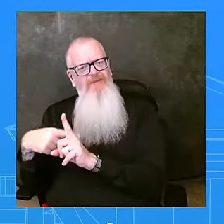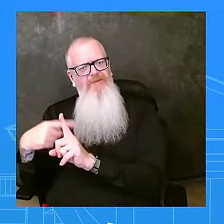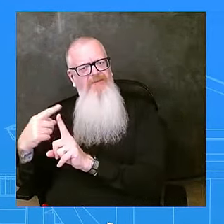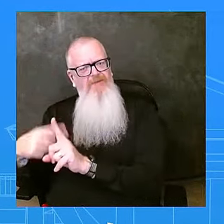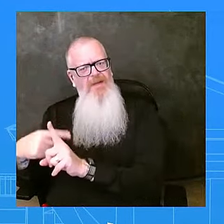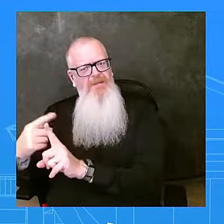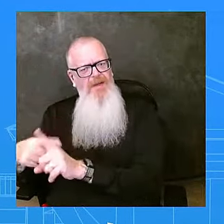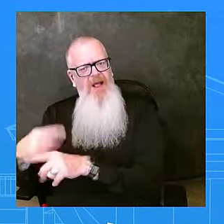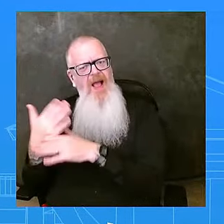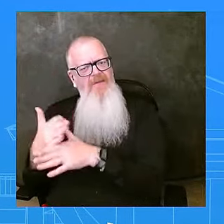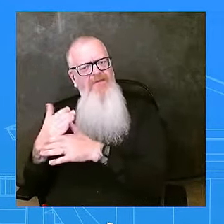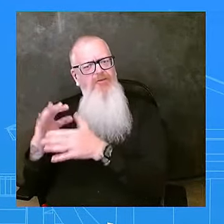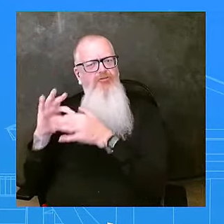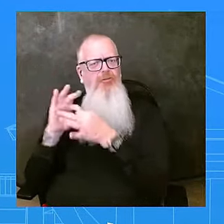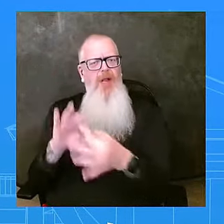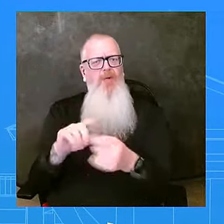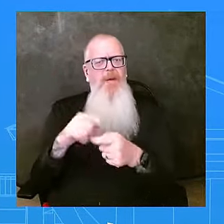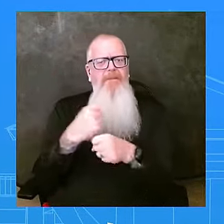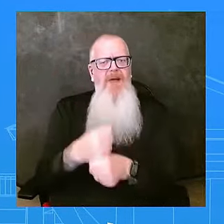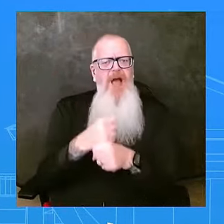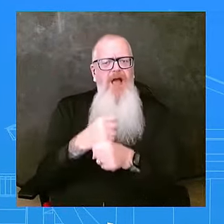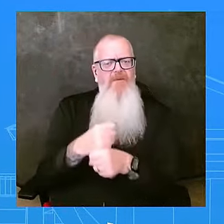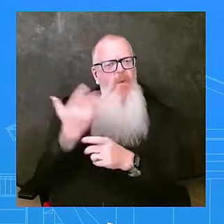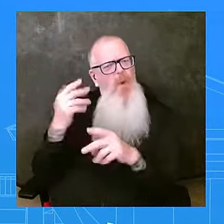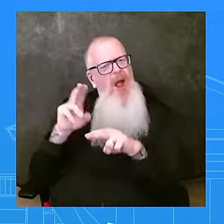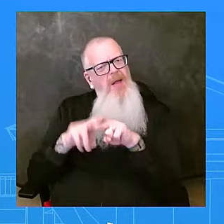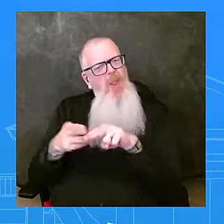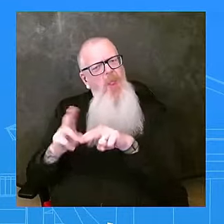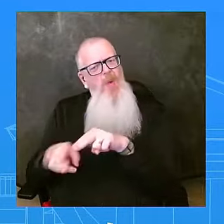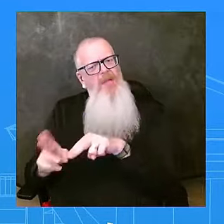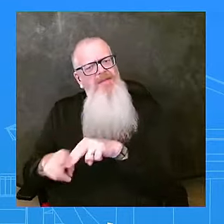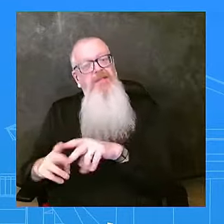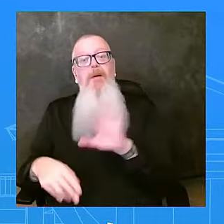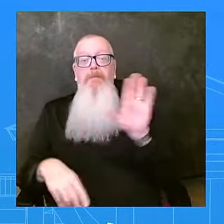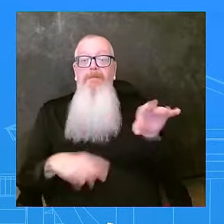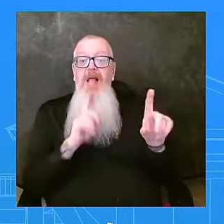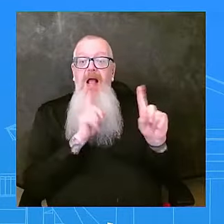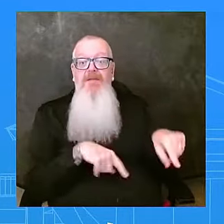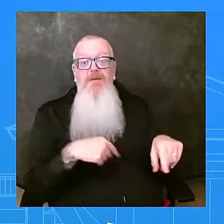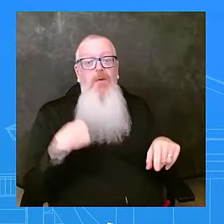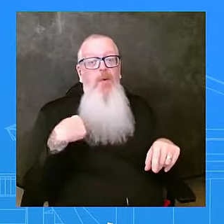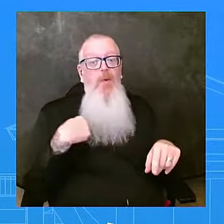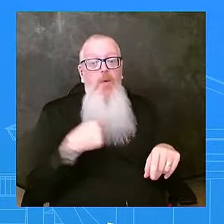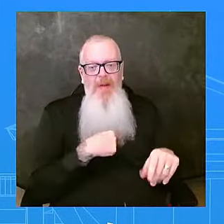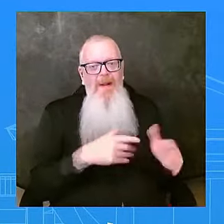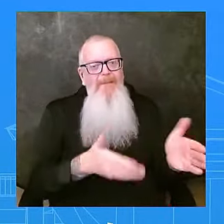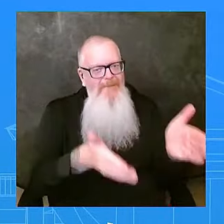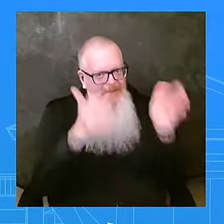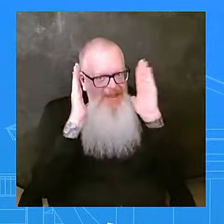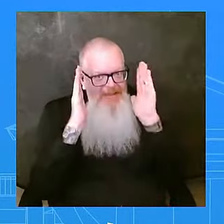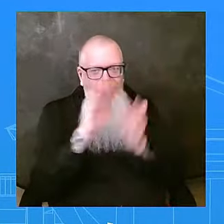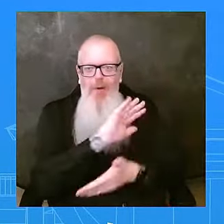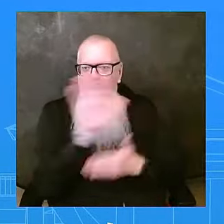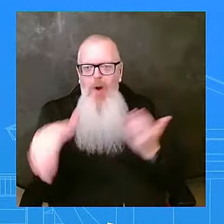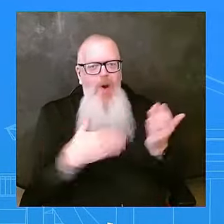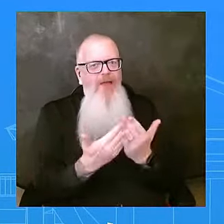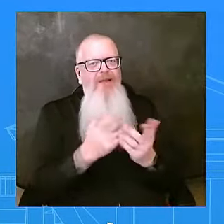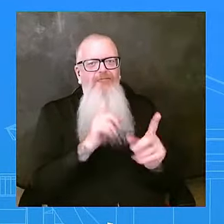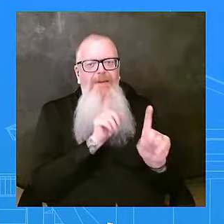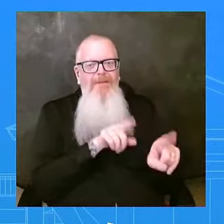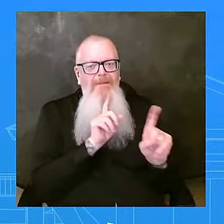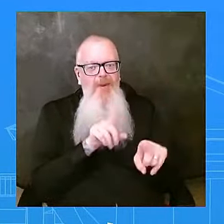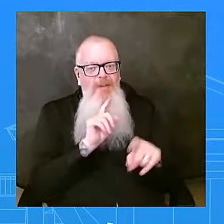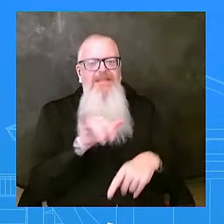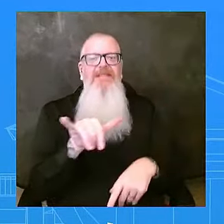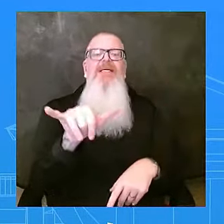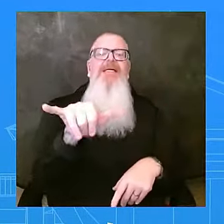is it going the wrong direction? So look, we pay attention obviously to all these reports. What we also want to do, yes, we pay attention to reports, we pay attention